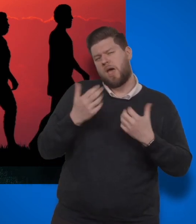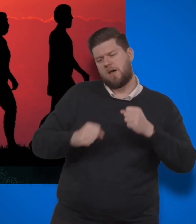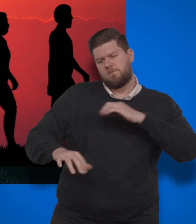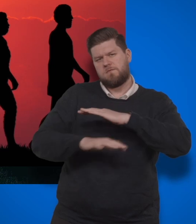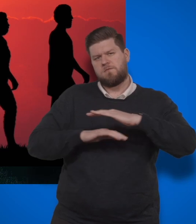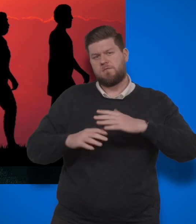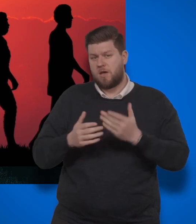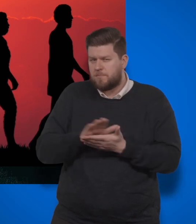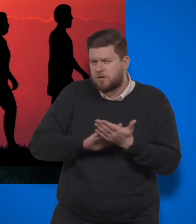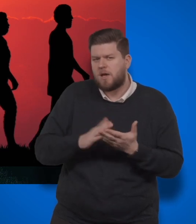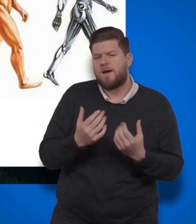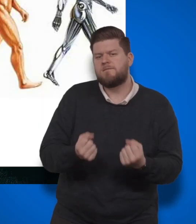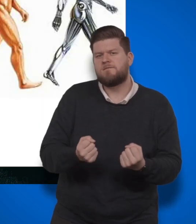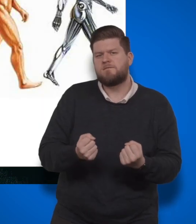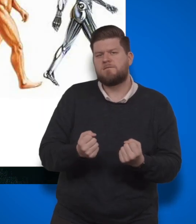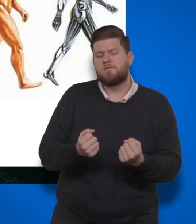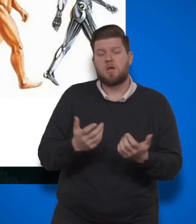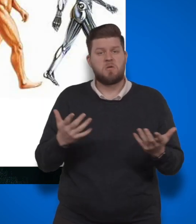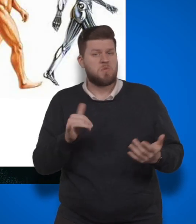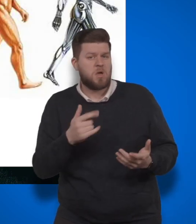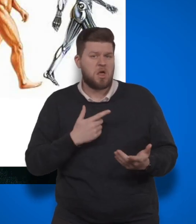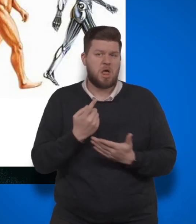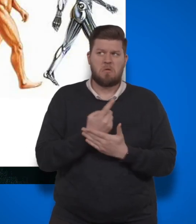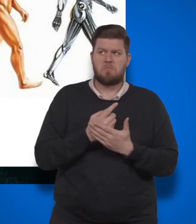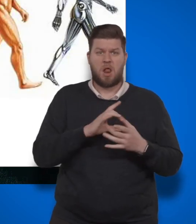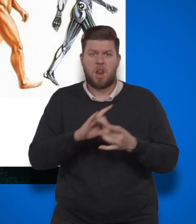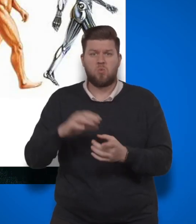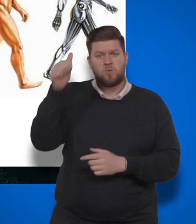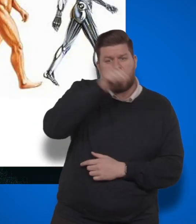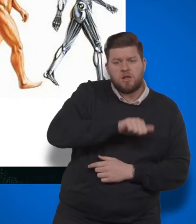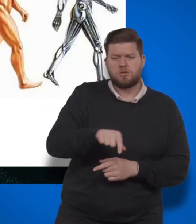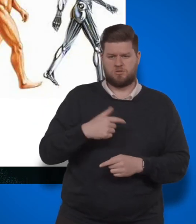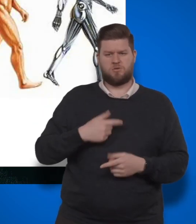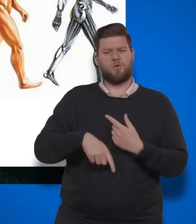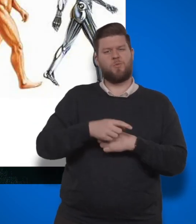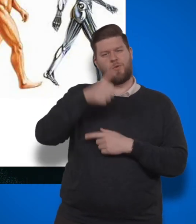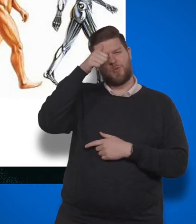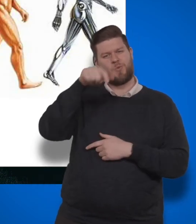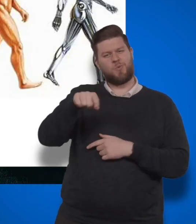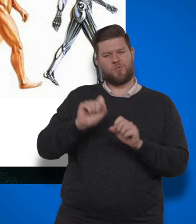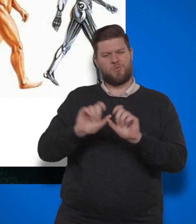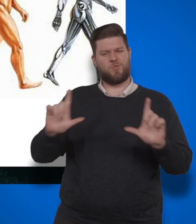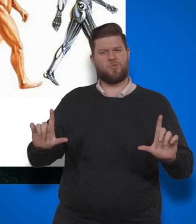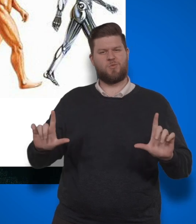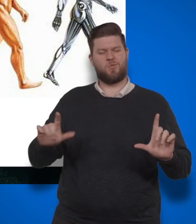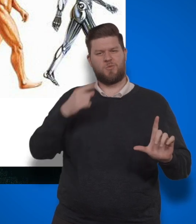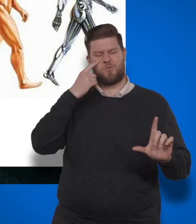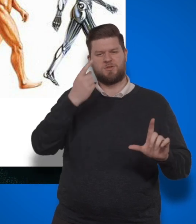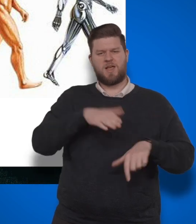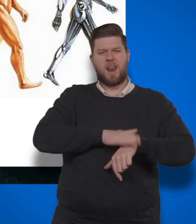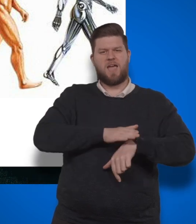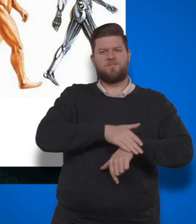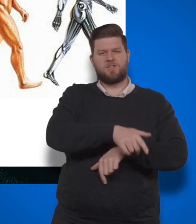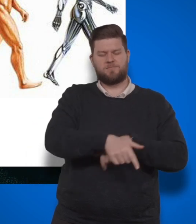intelligence. We're all familiar with this, with the left-hand side of this diagram, but now there are people